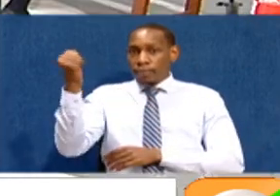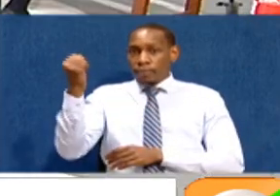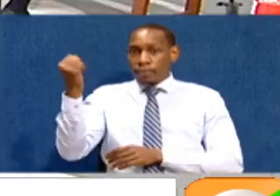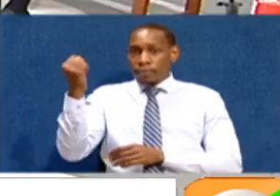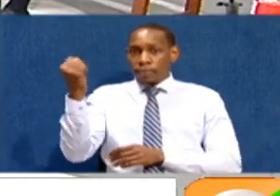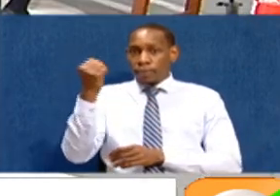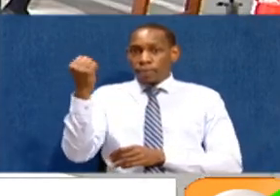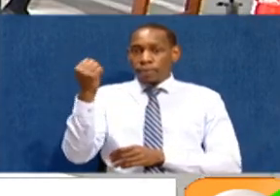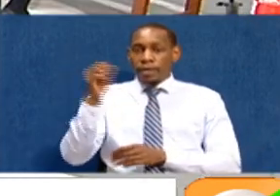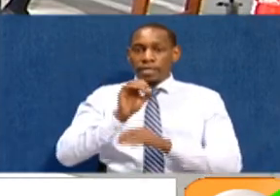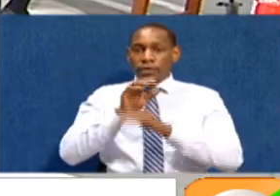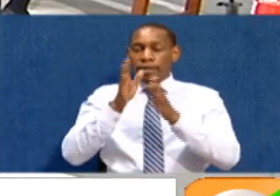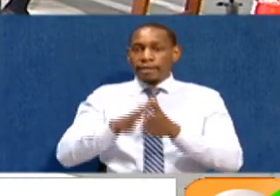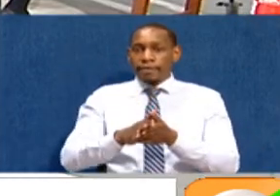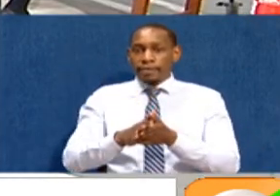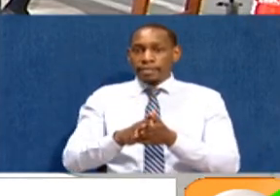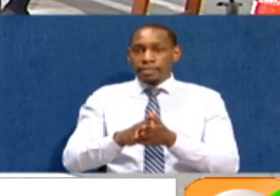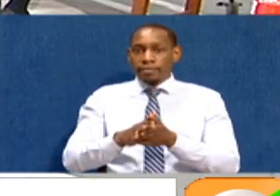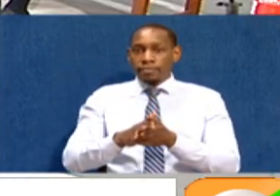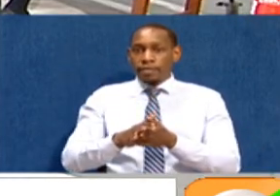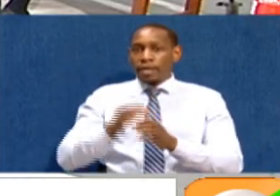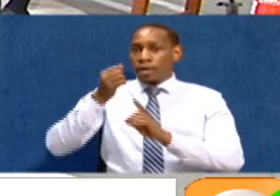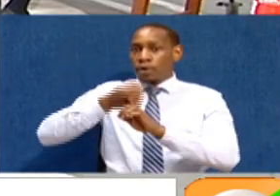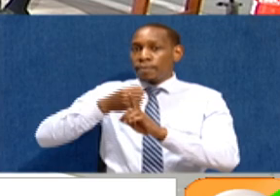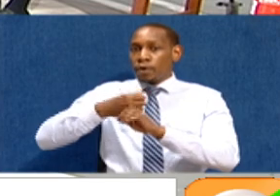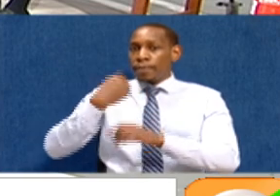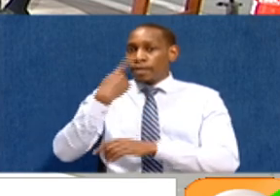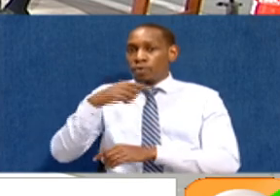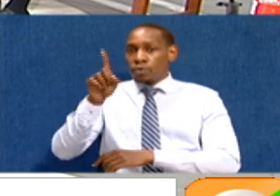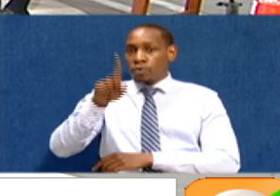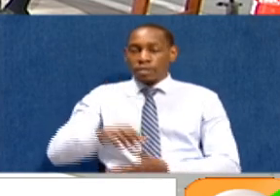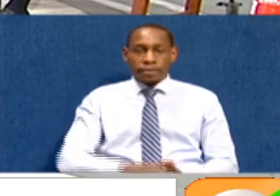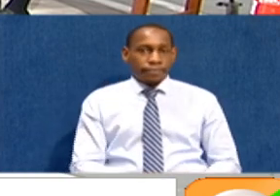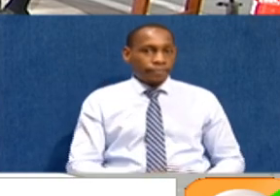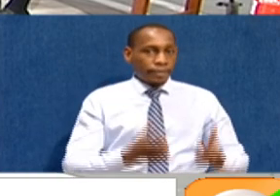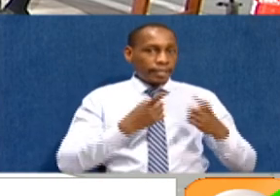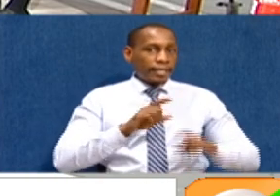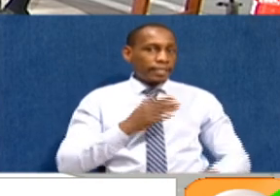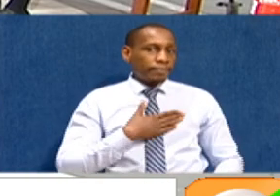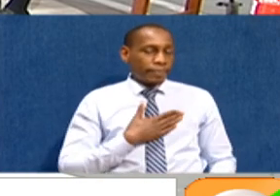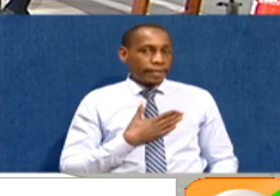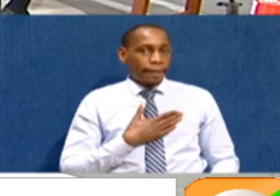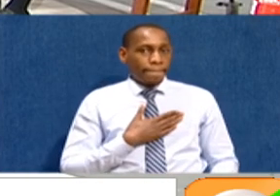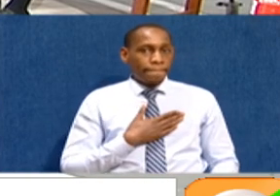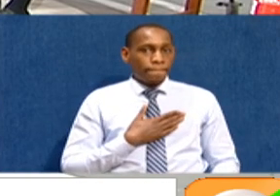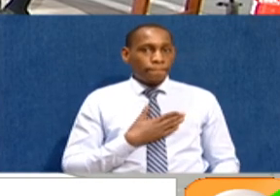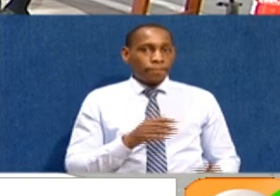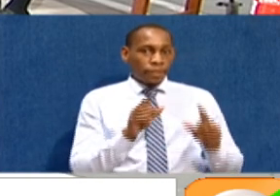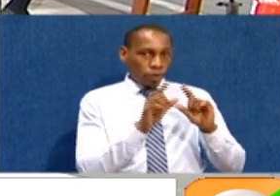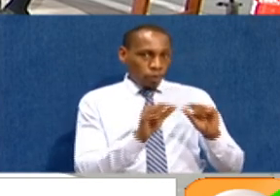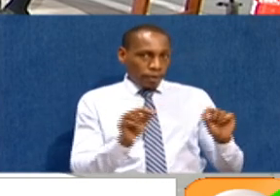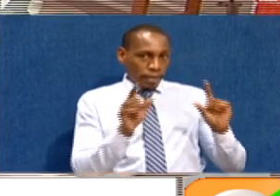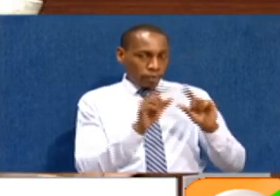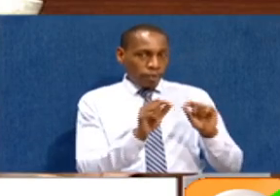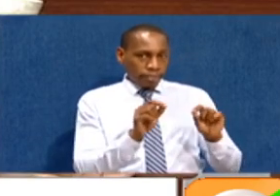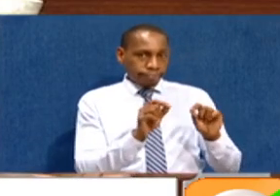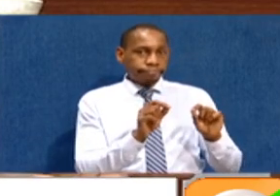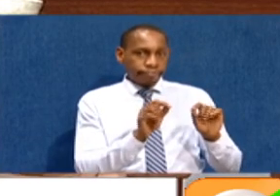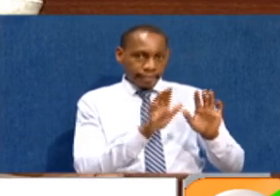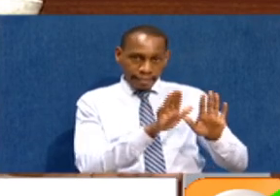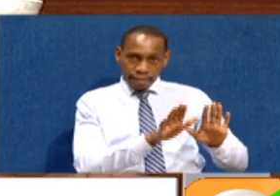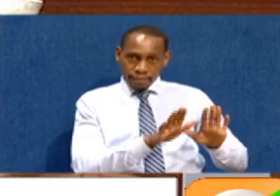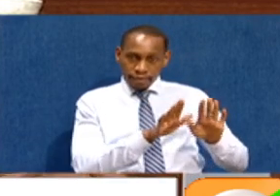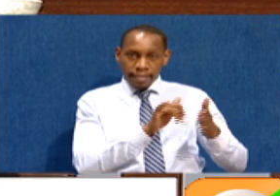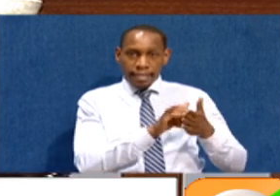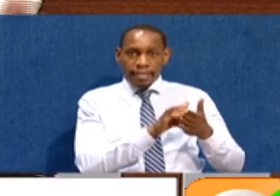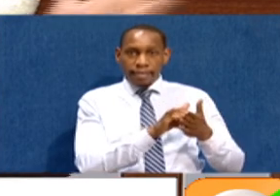advisors? Who are they dancing to the tune of? Let me be very guarded in saying that. I think that